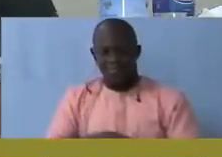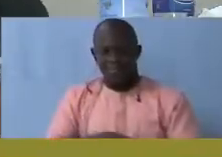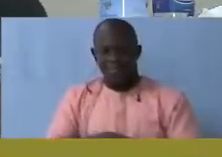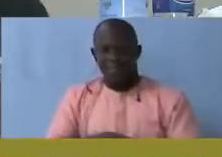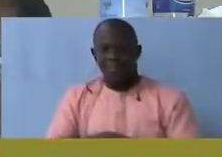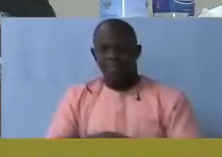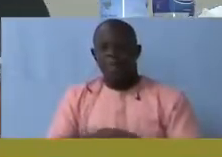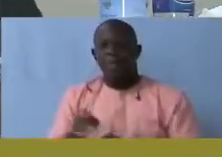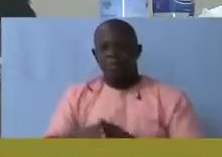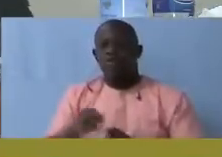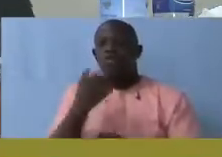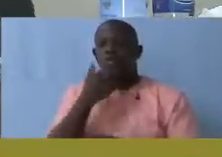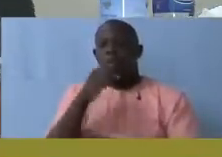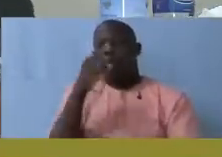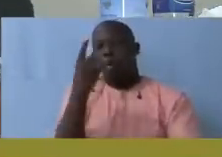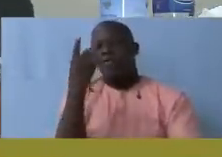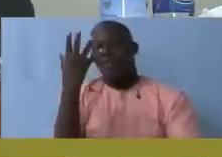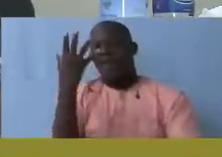Exhibit 154.